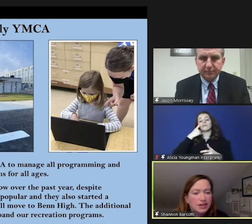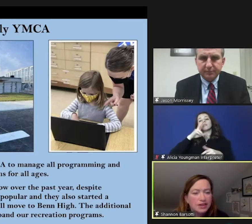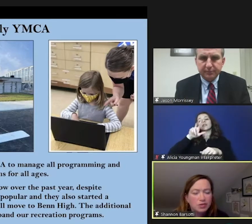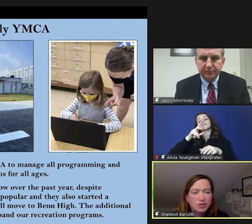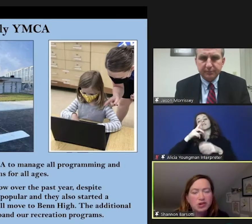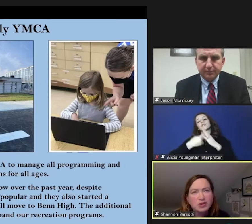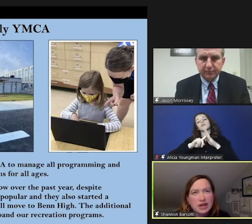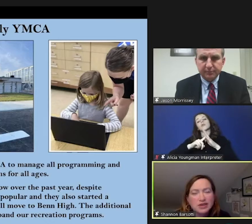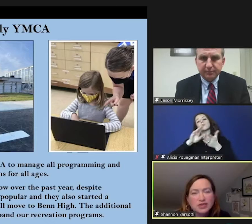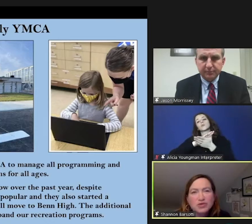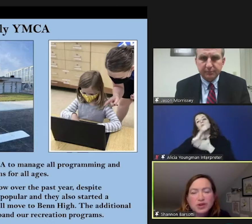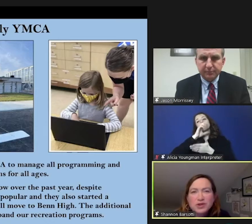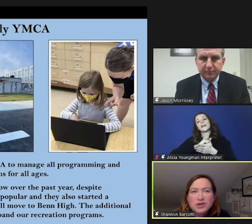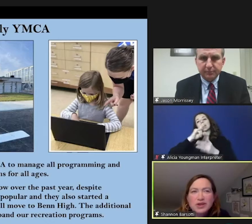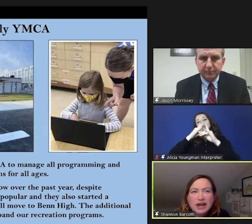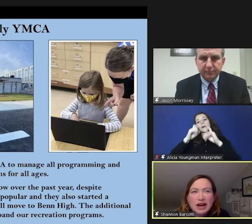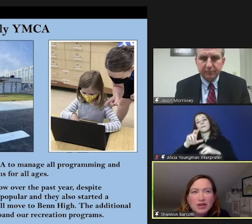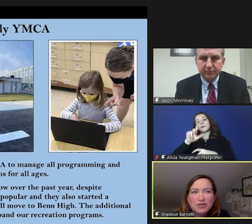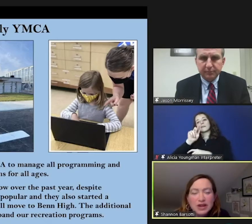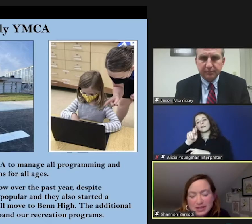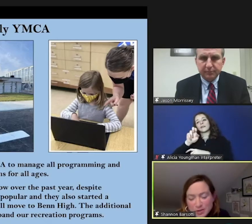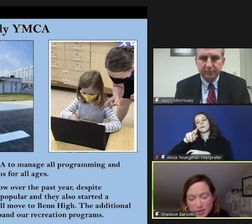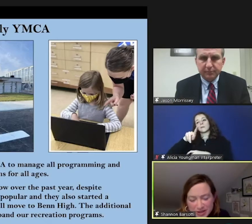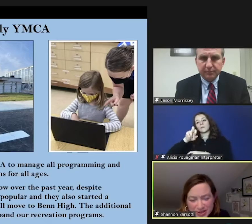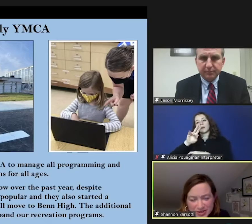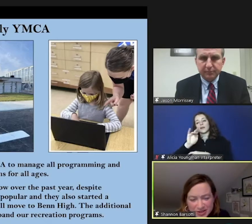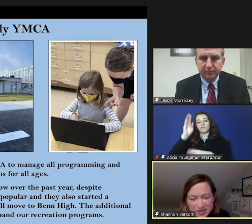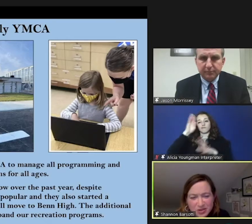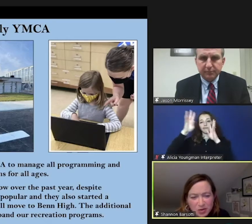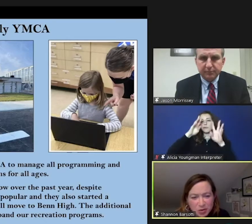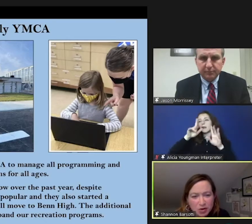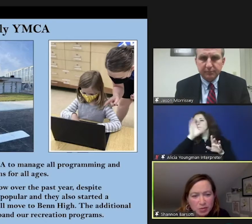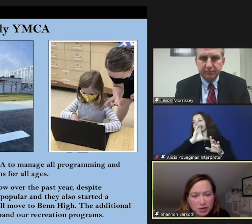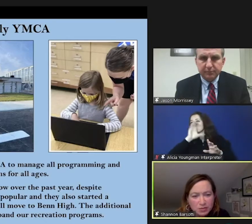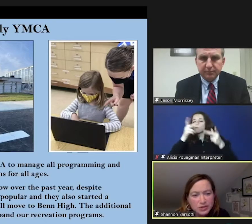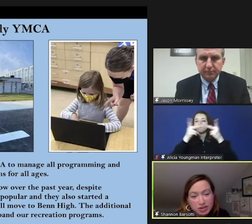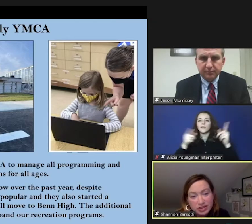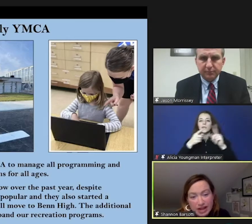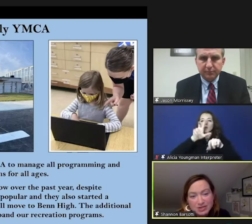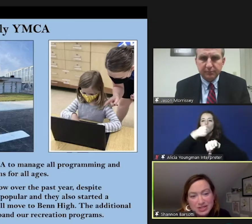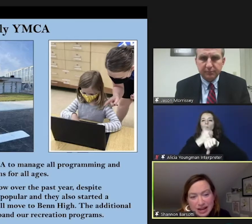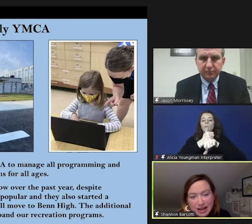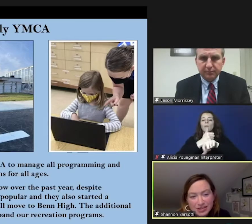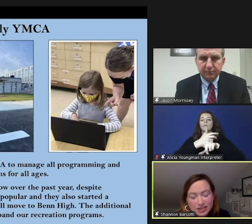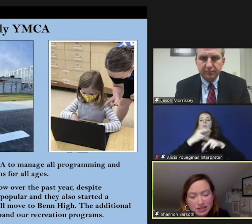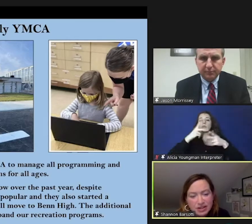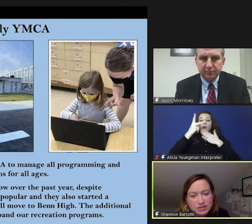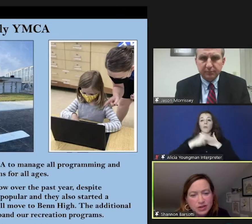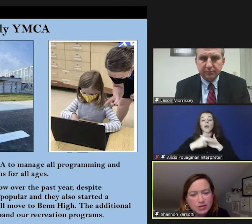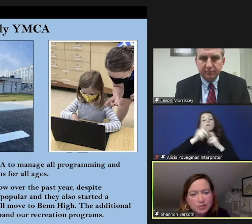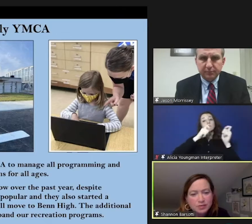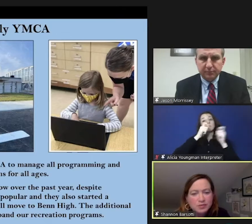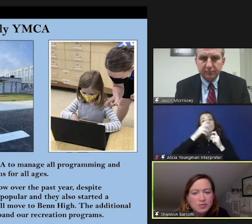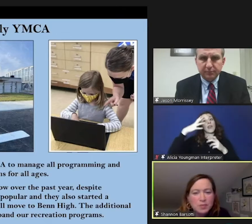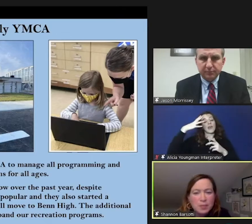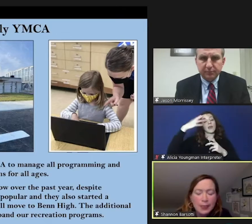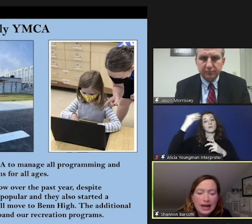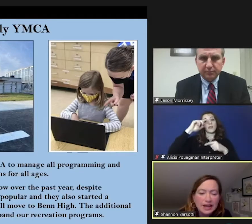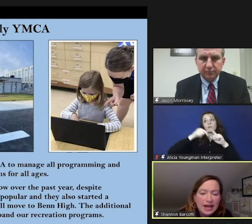Perrin. They've been very creative with finding spaces to do their programming, particularly outside during the nice